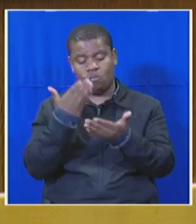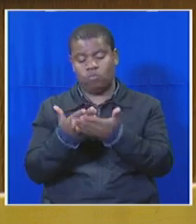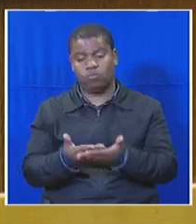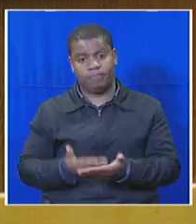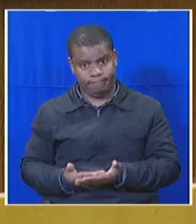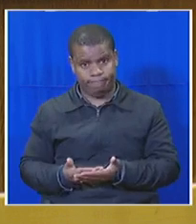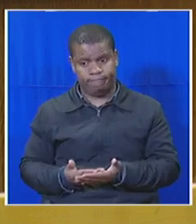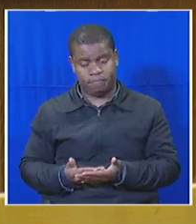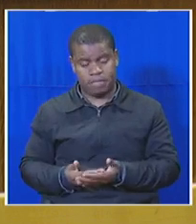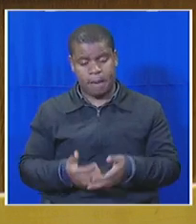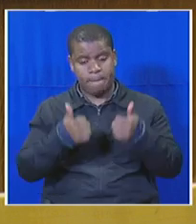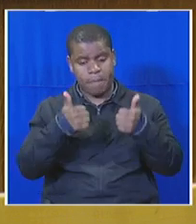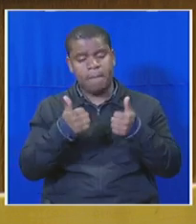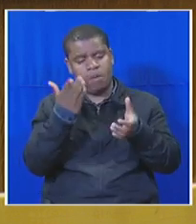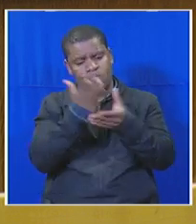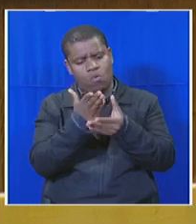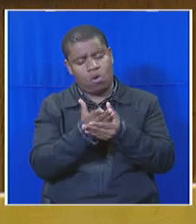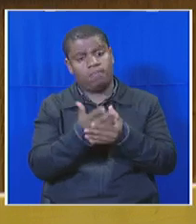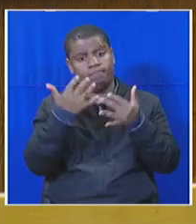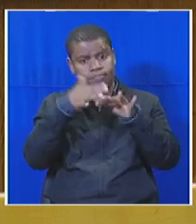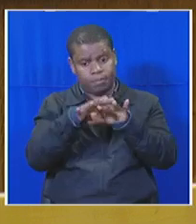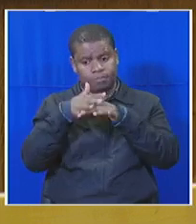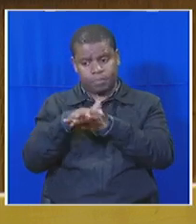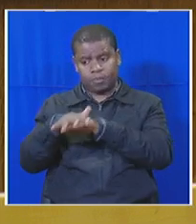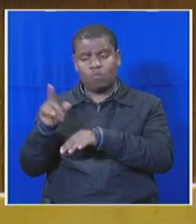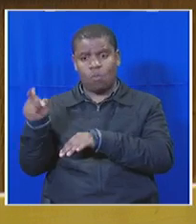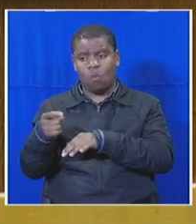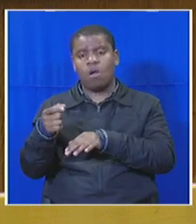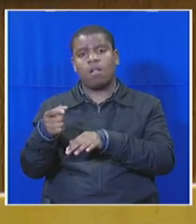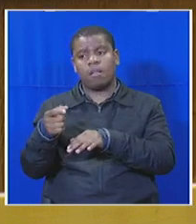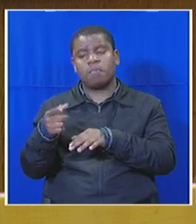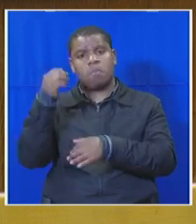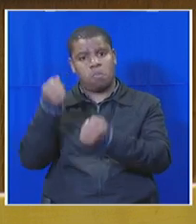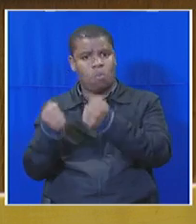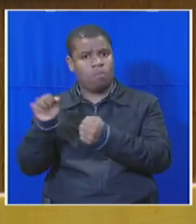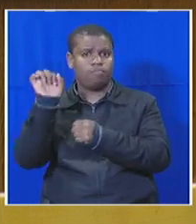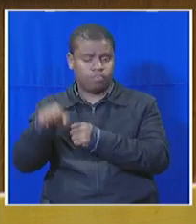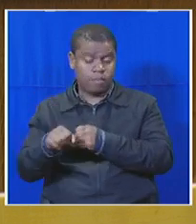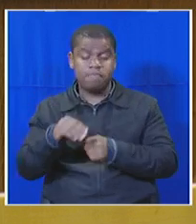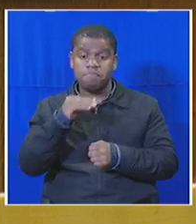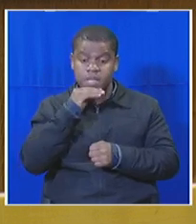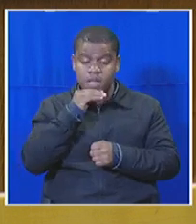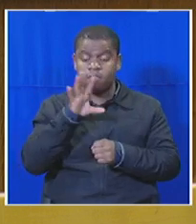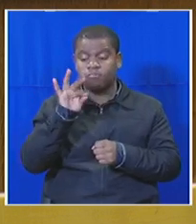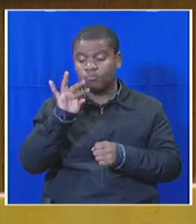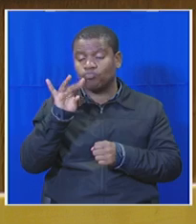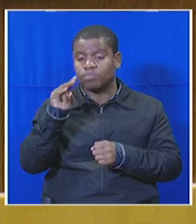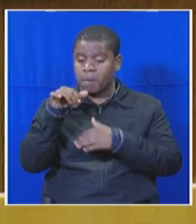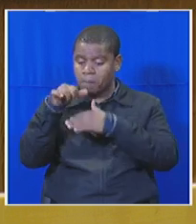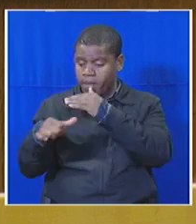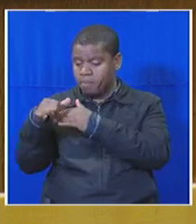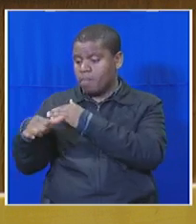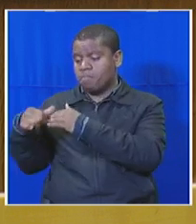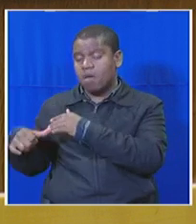that proper records should be implemented in all courts, that daily and monthly controls should be done in all regions and